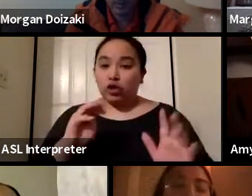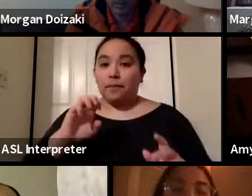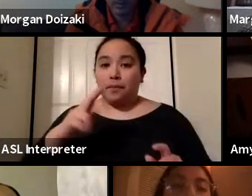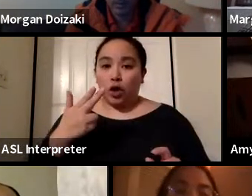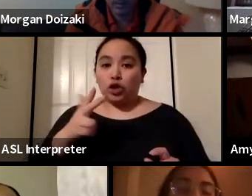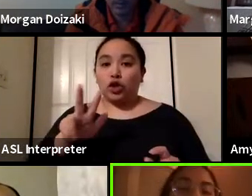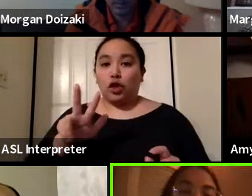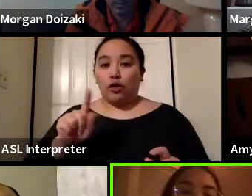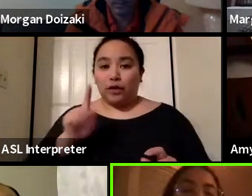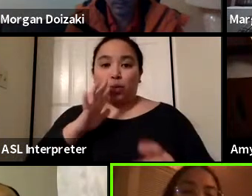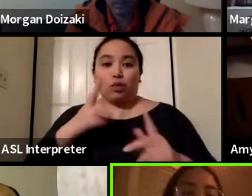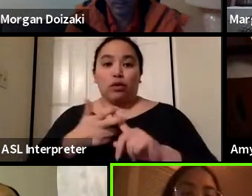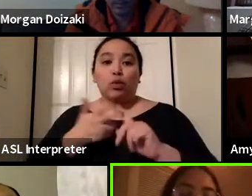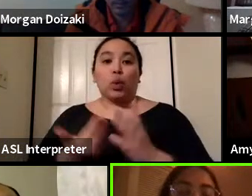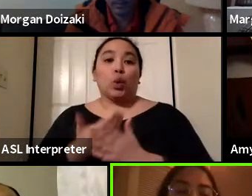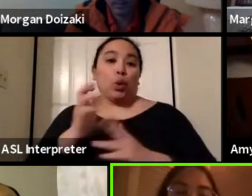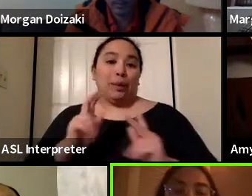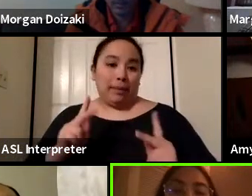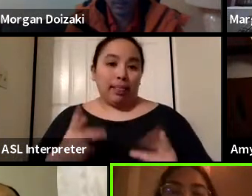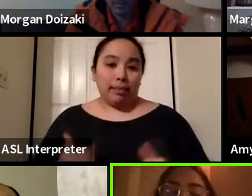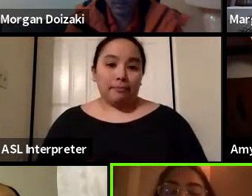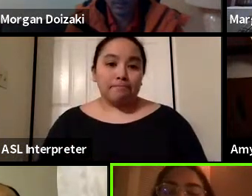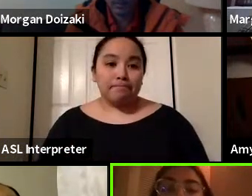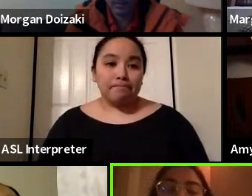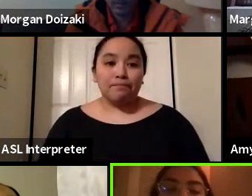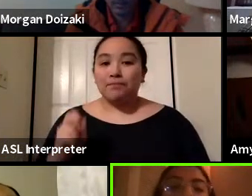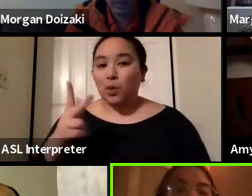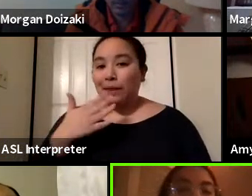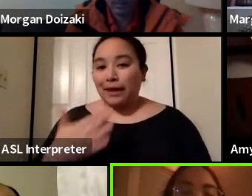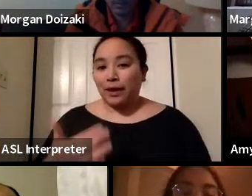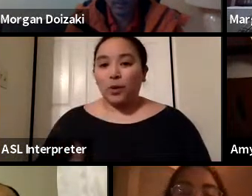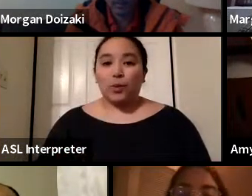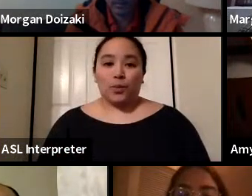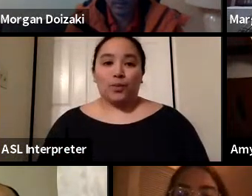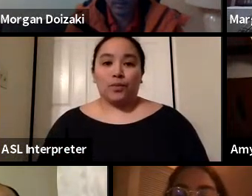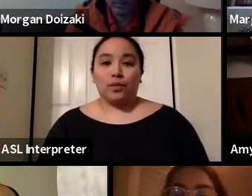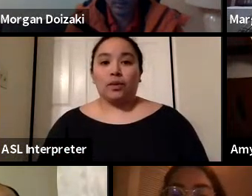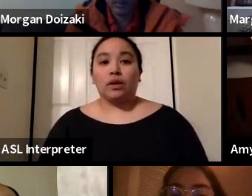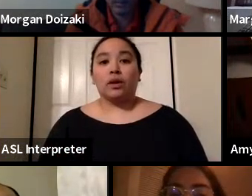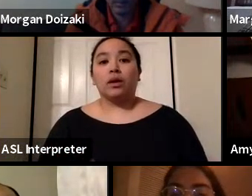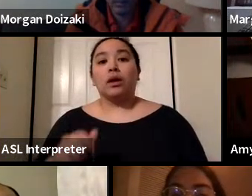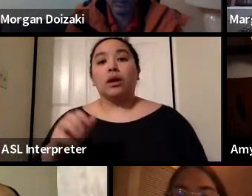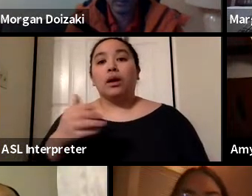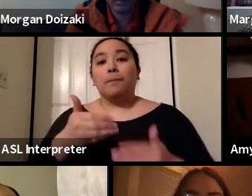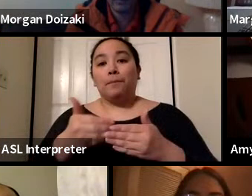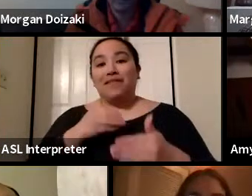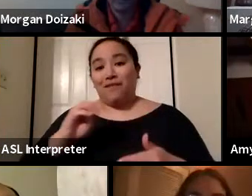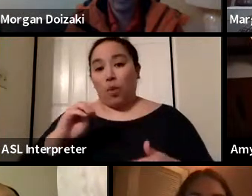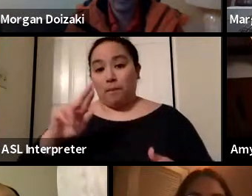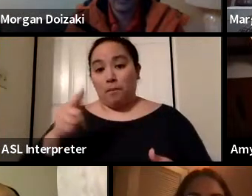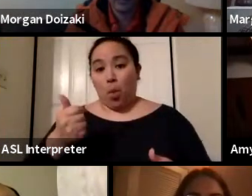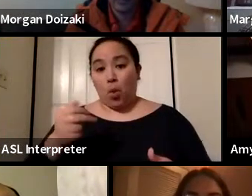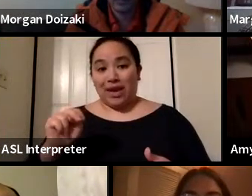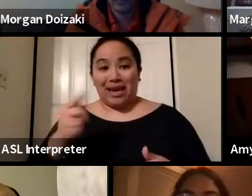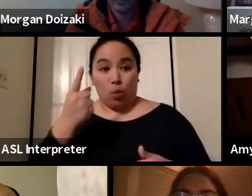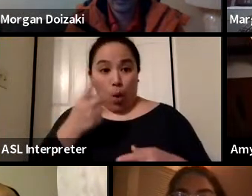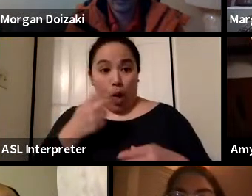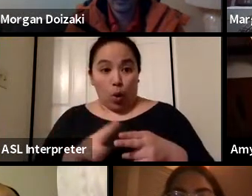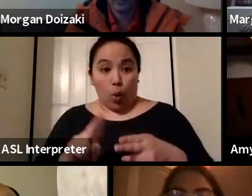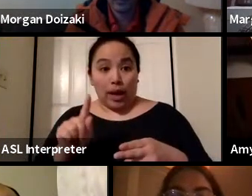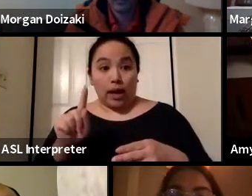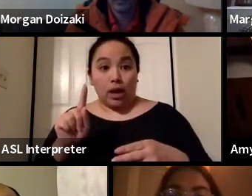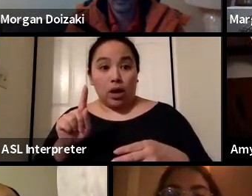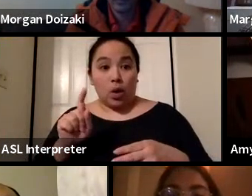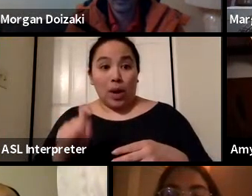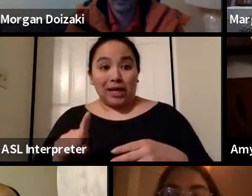people. Mm-hmm. Okay, thank you. Before I go to Morgan, one quick question. Now that kids are returning back